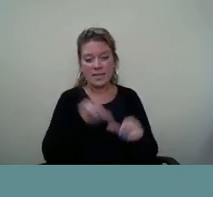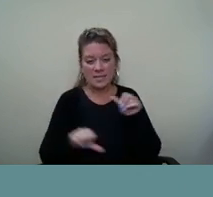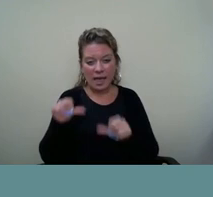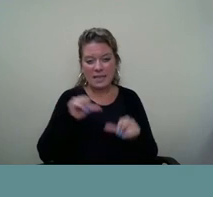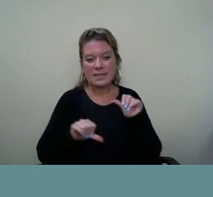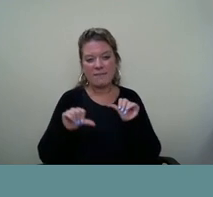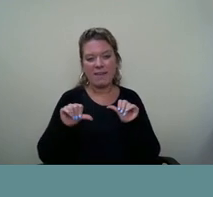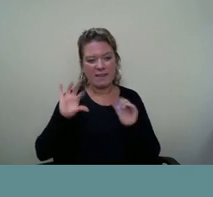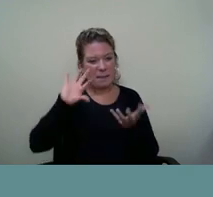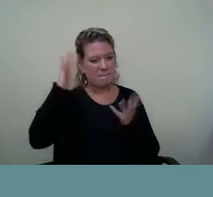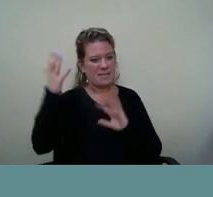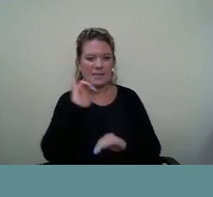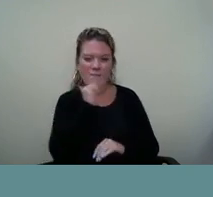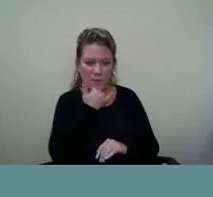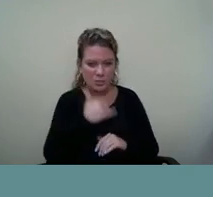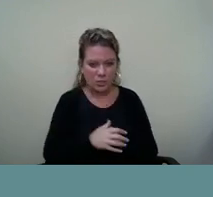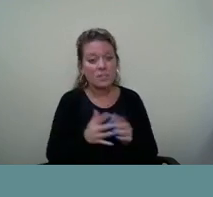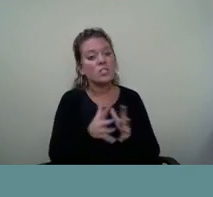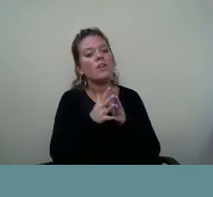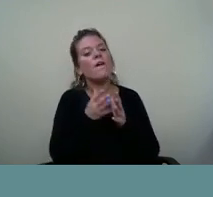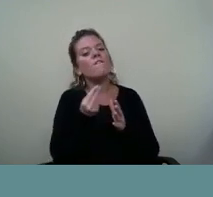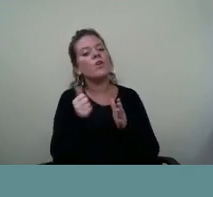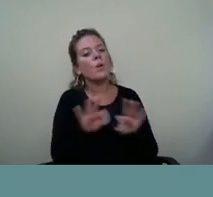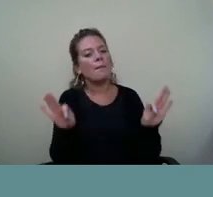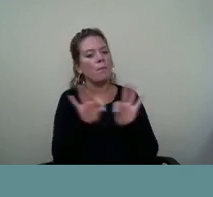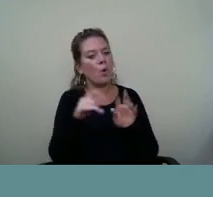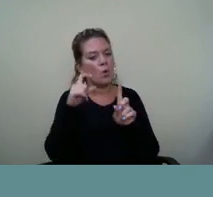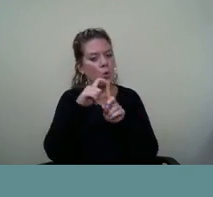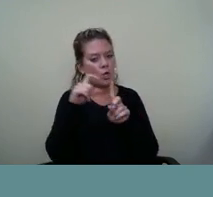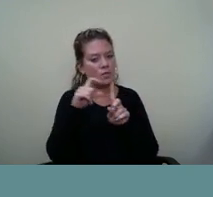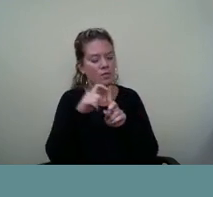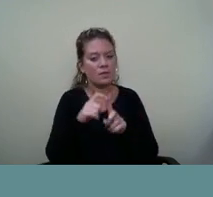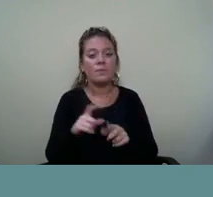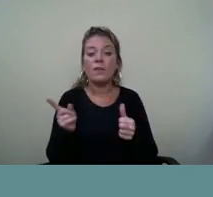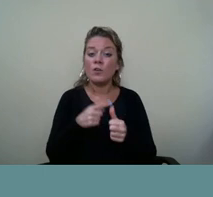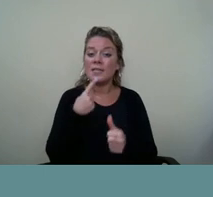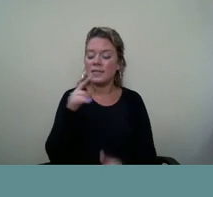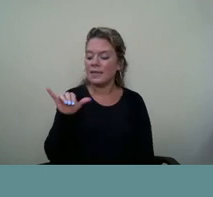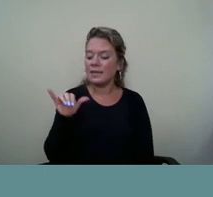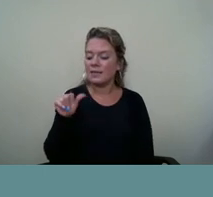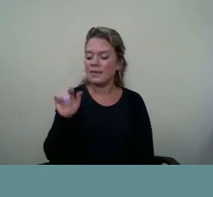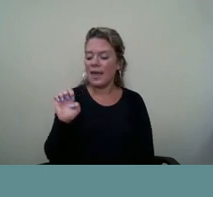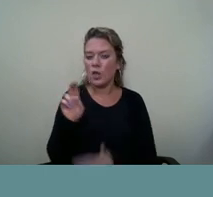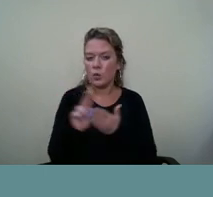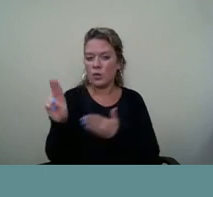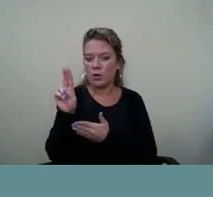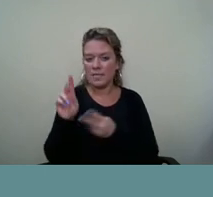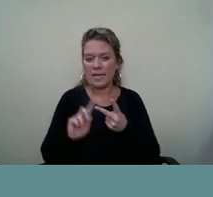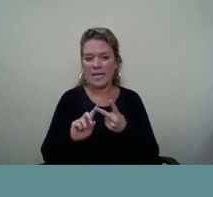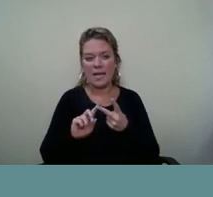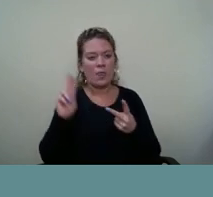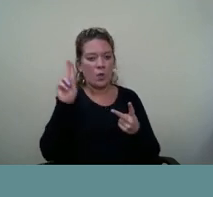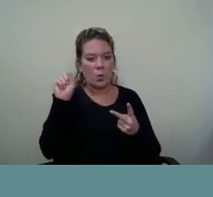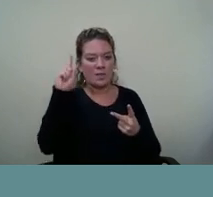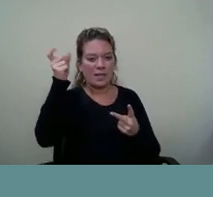misinformation. I want you to keep in mind a bunch of keywords. First, they say Yale University and the US government.